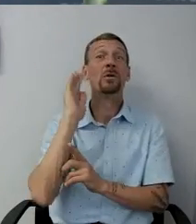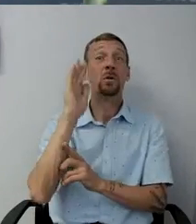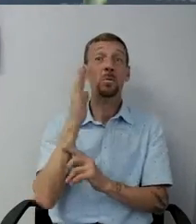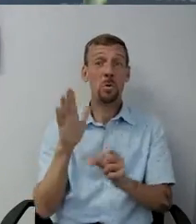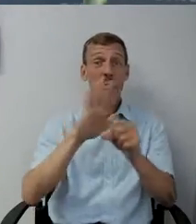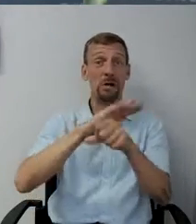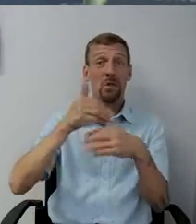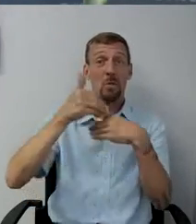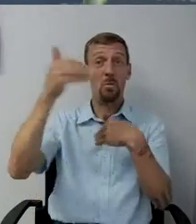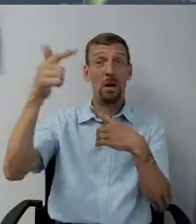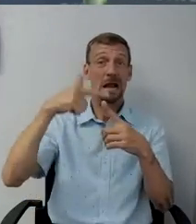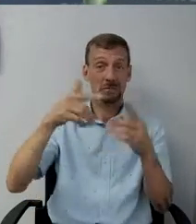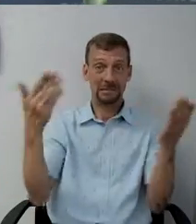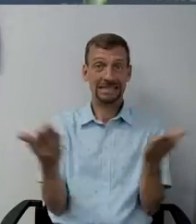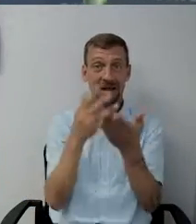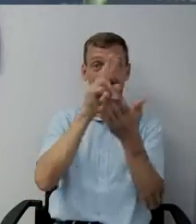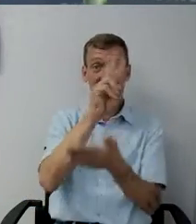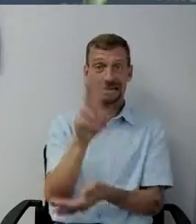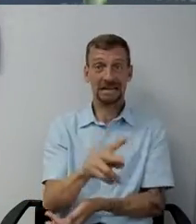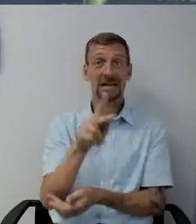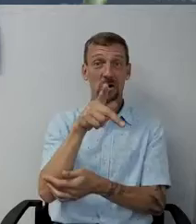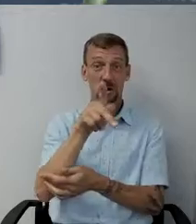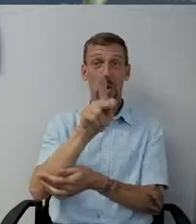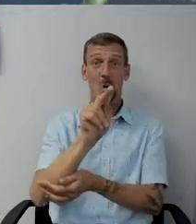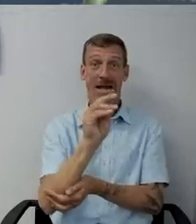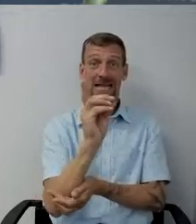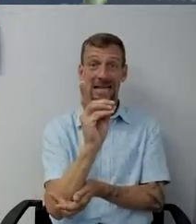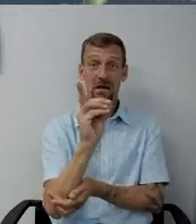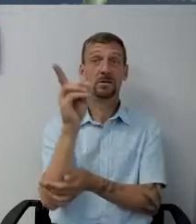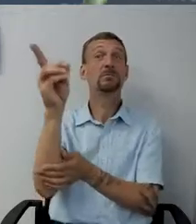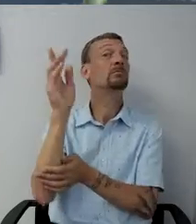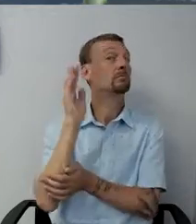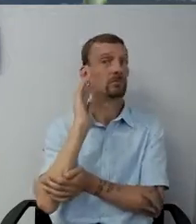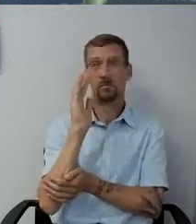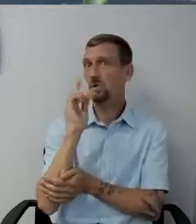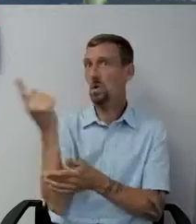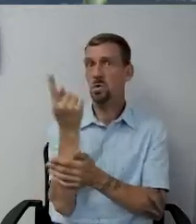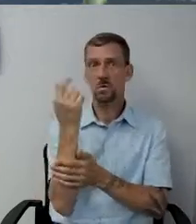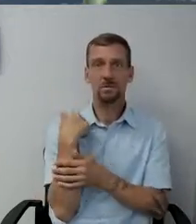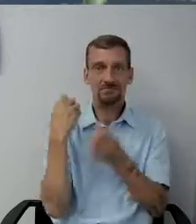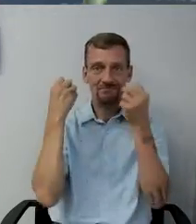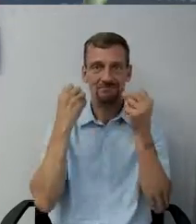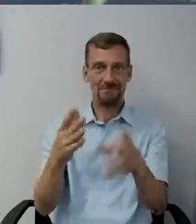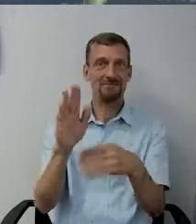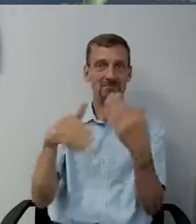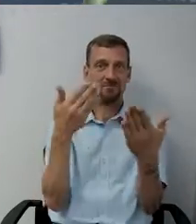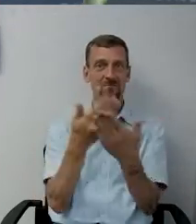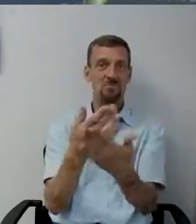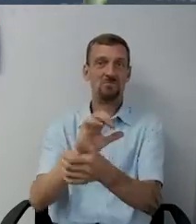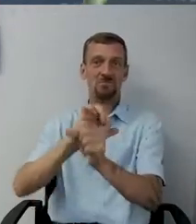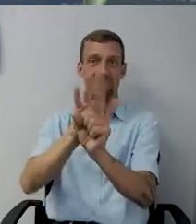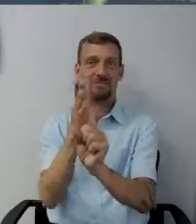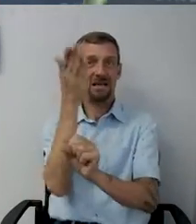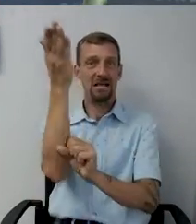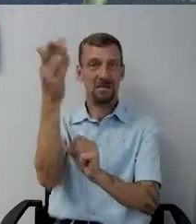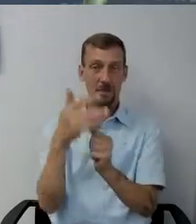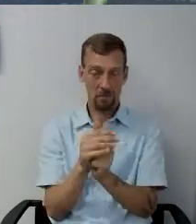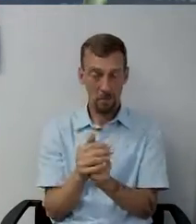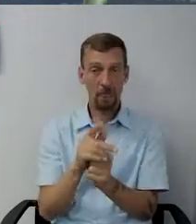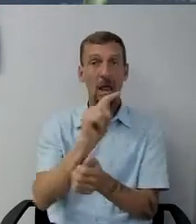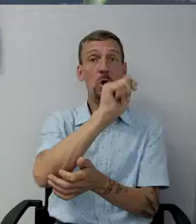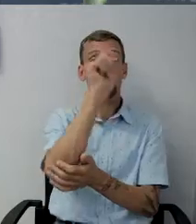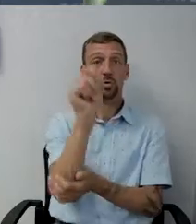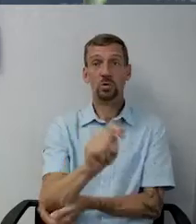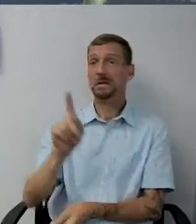Hospital in Tulare does not accept any COVID patients. They are all transferred to the Adventist Health site